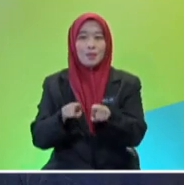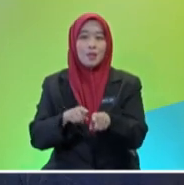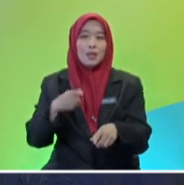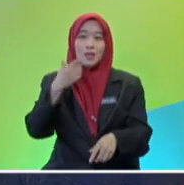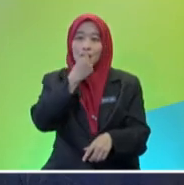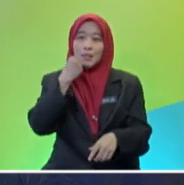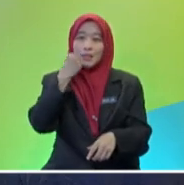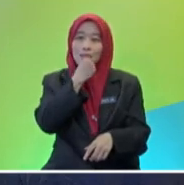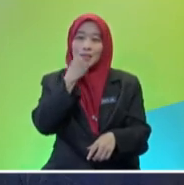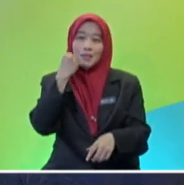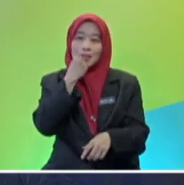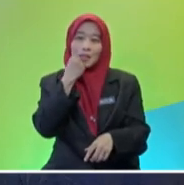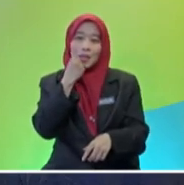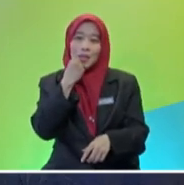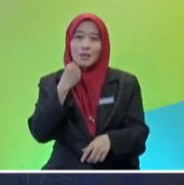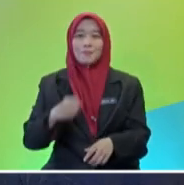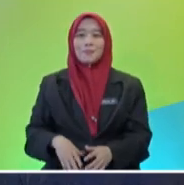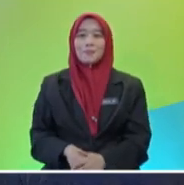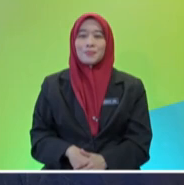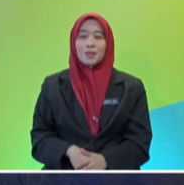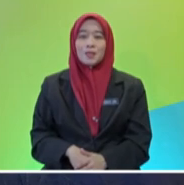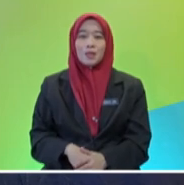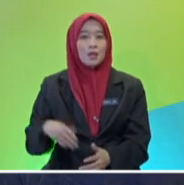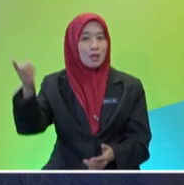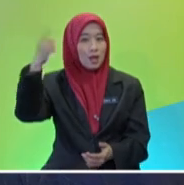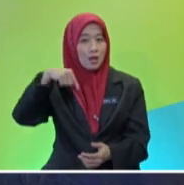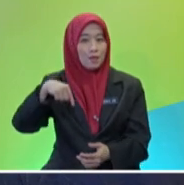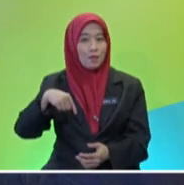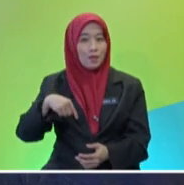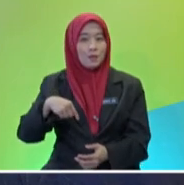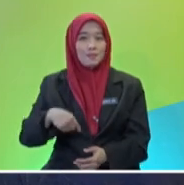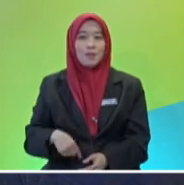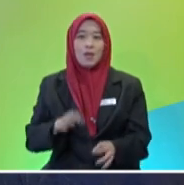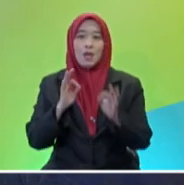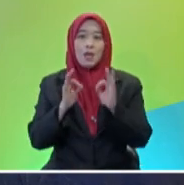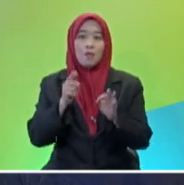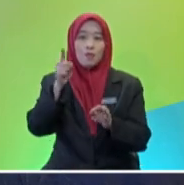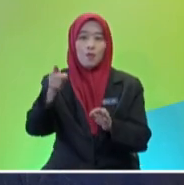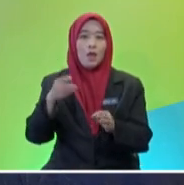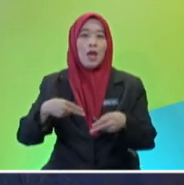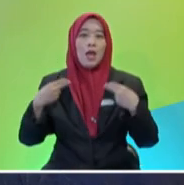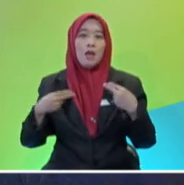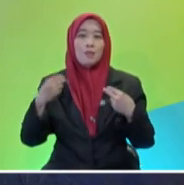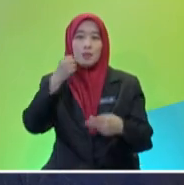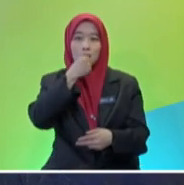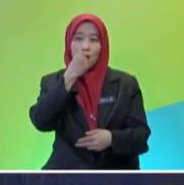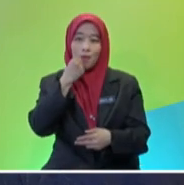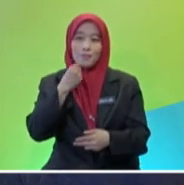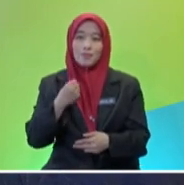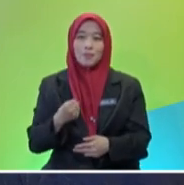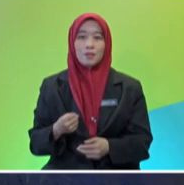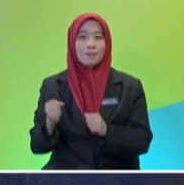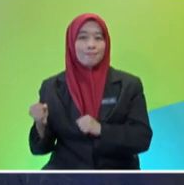waiting for that. Let's go. Okay, let's sing If You're Happy song. Okay, okay. Shall we start? Okay, let's